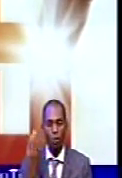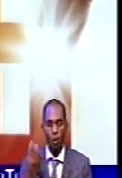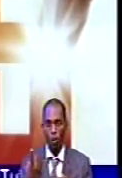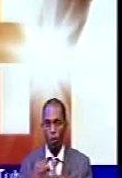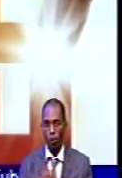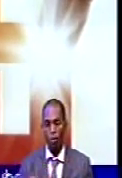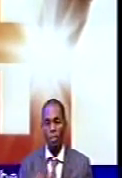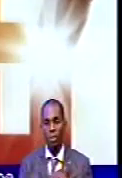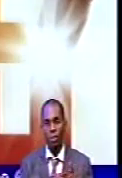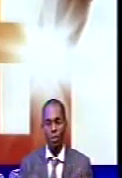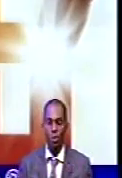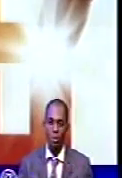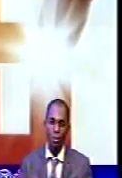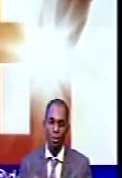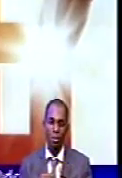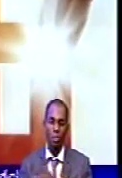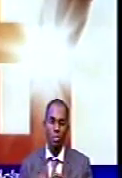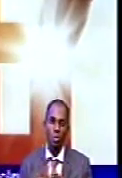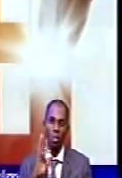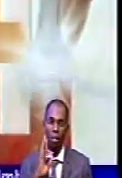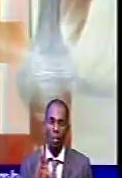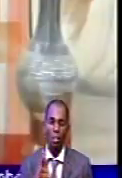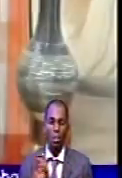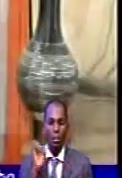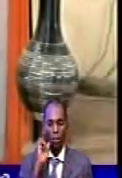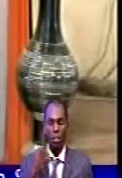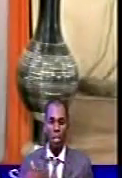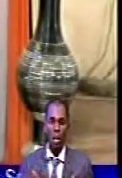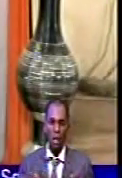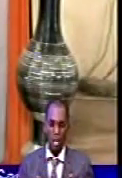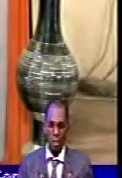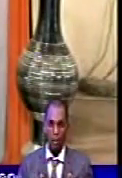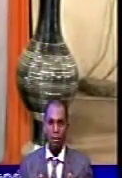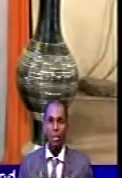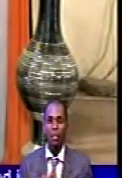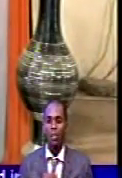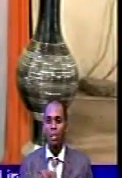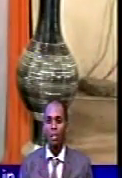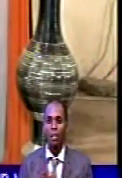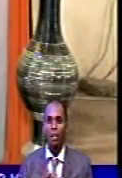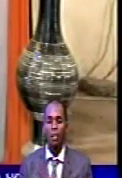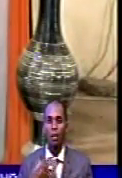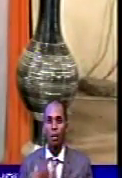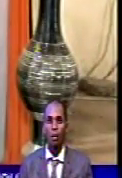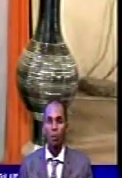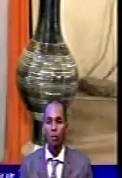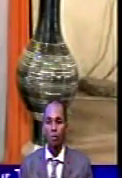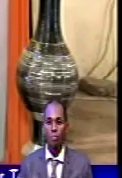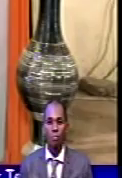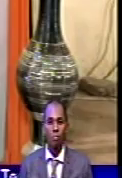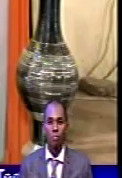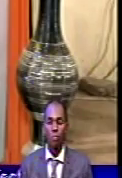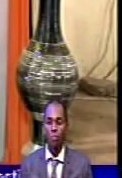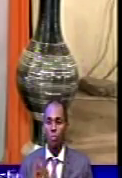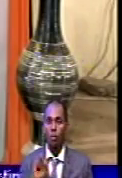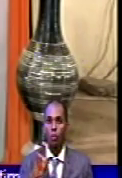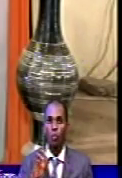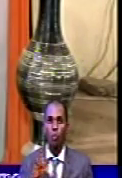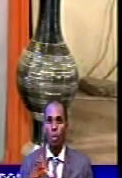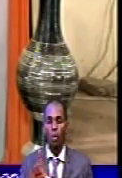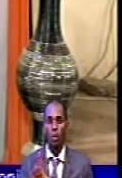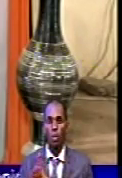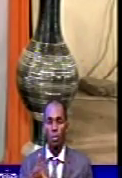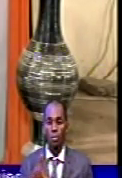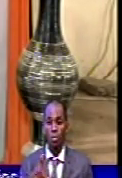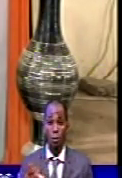that Thursday, the Lord healed me from the growth under my leg. Praise the Lord. Also on